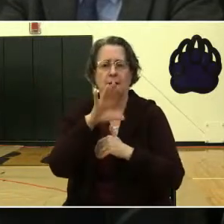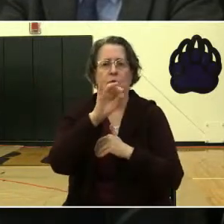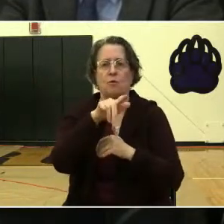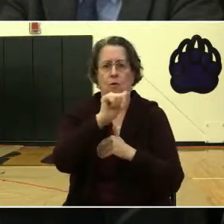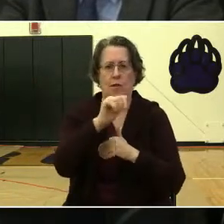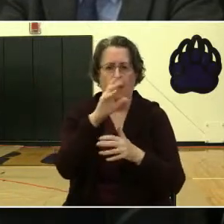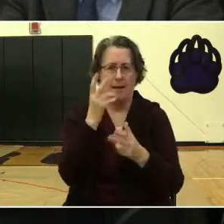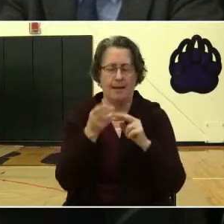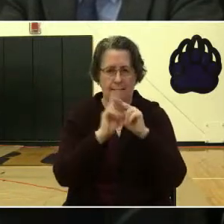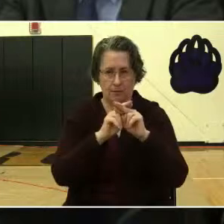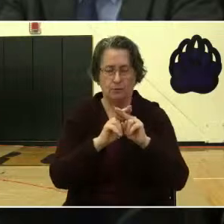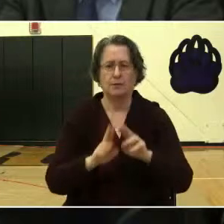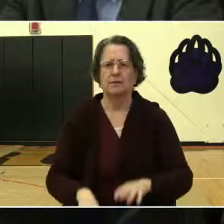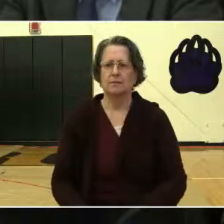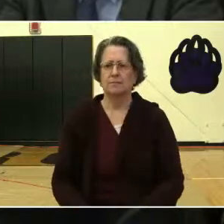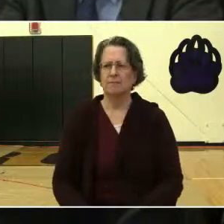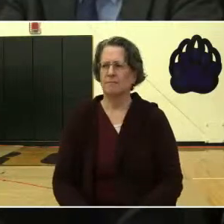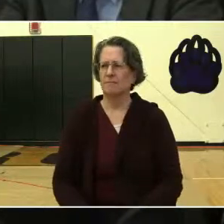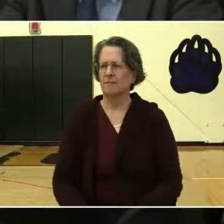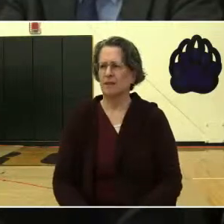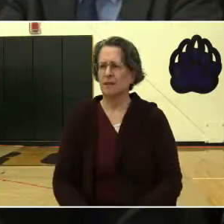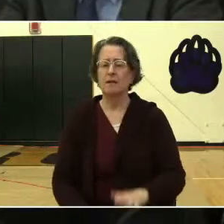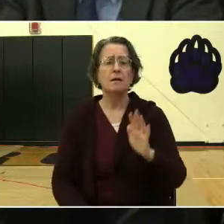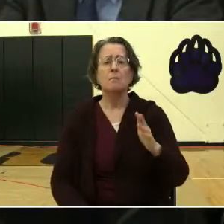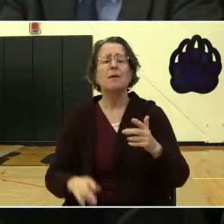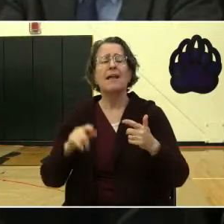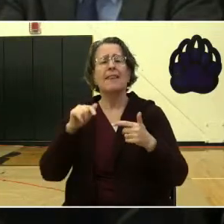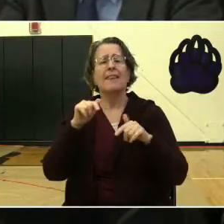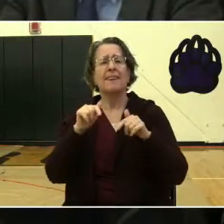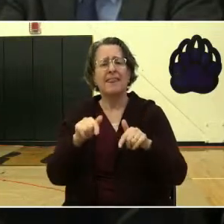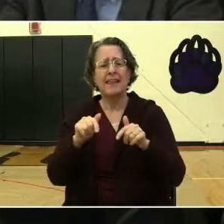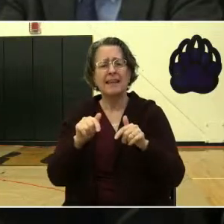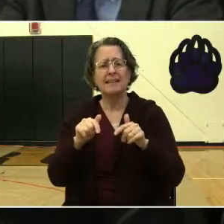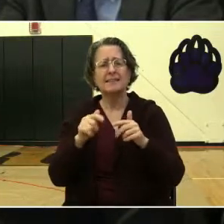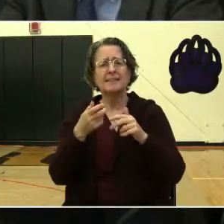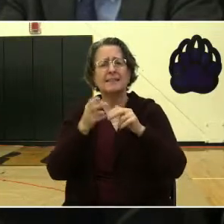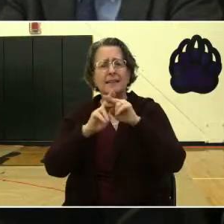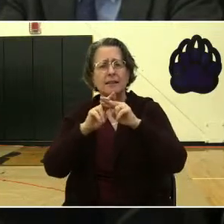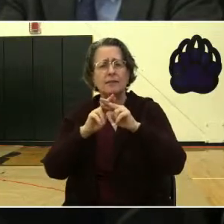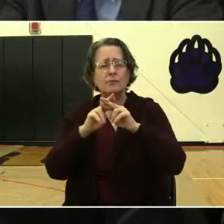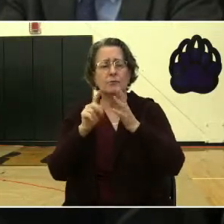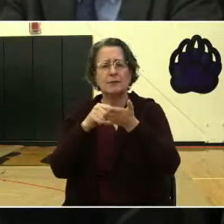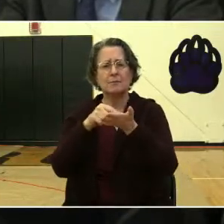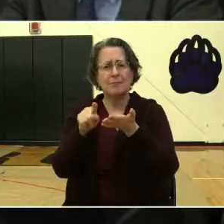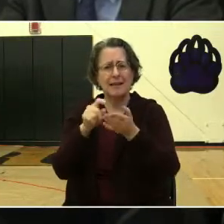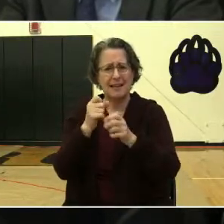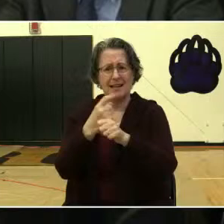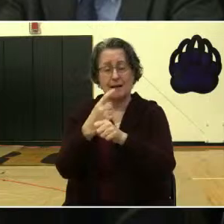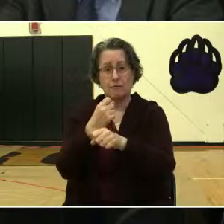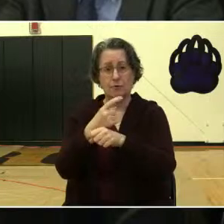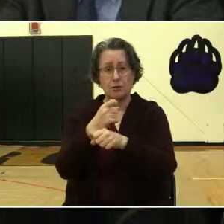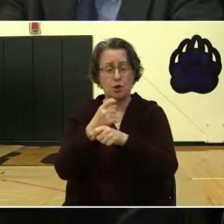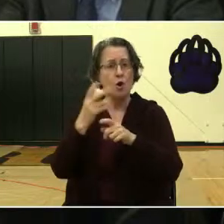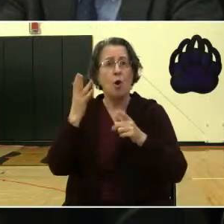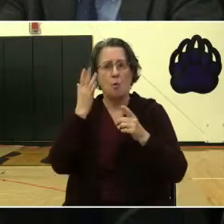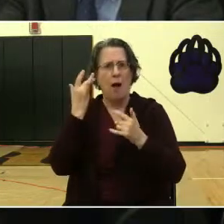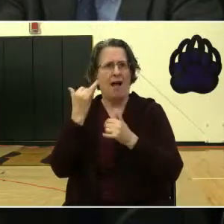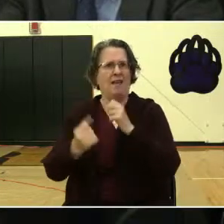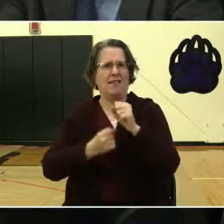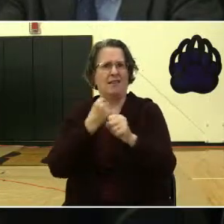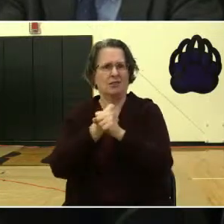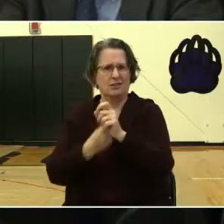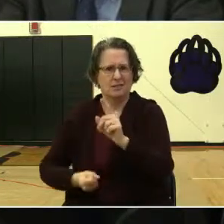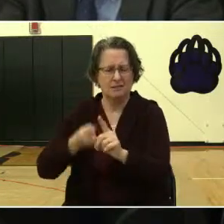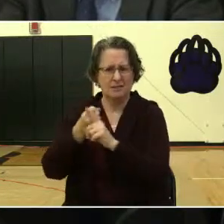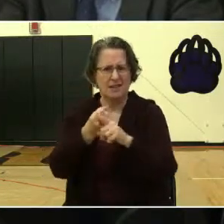look at this number like why aren't we having this number every year like a a increase for the department heads like why are we suddenly seeing this big increase that Kate's